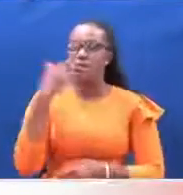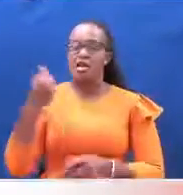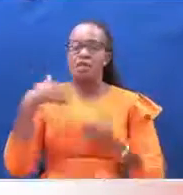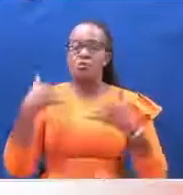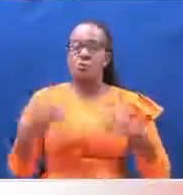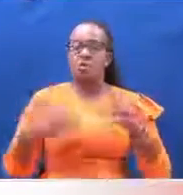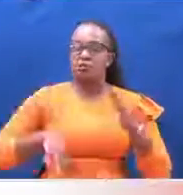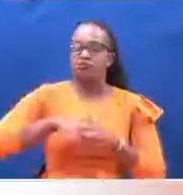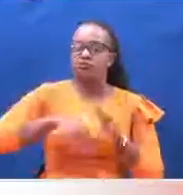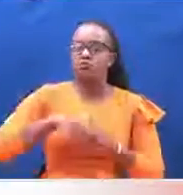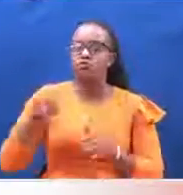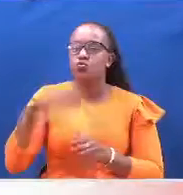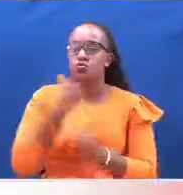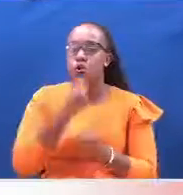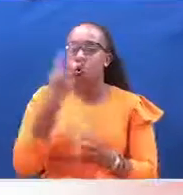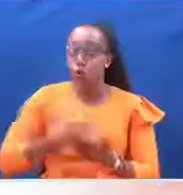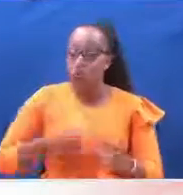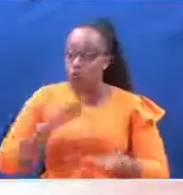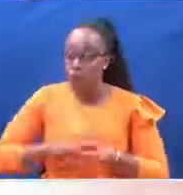soccer.